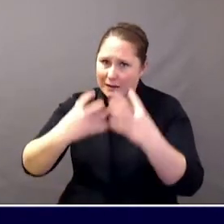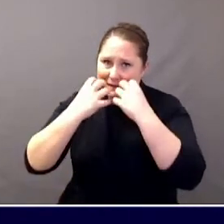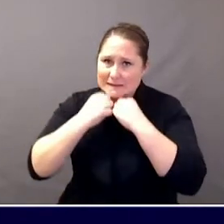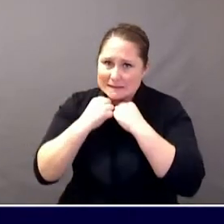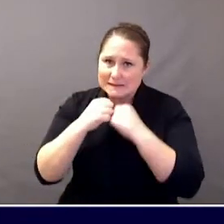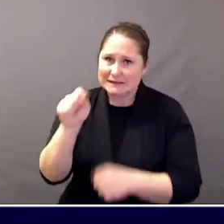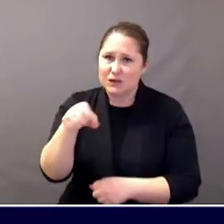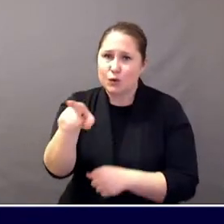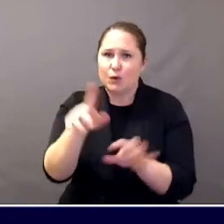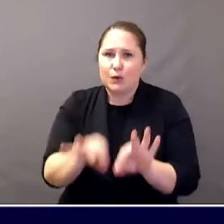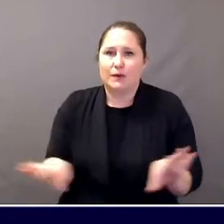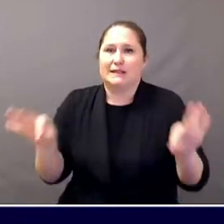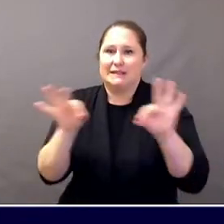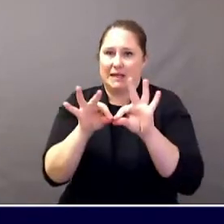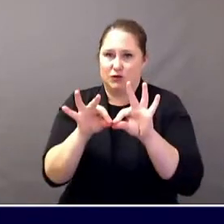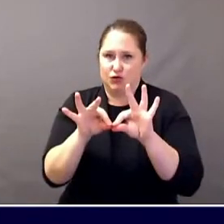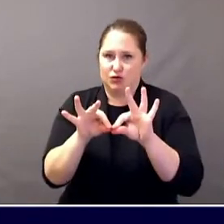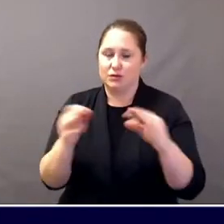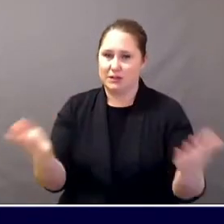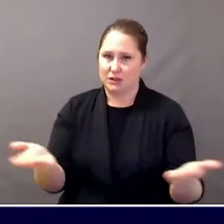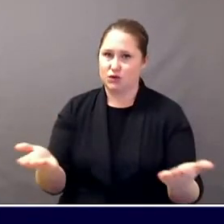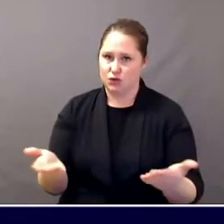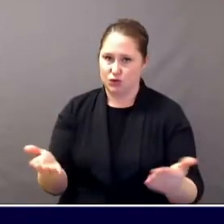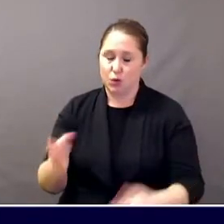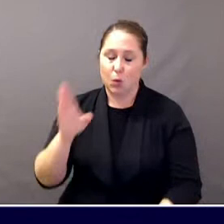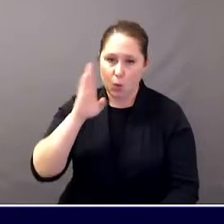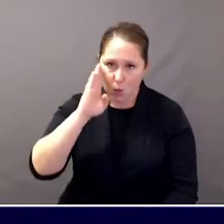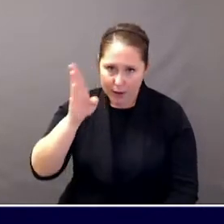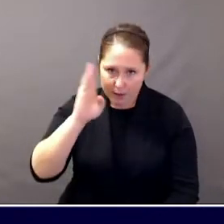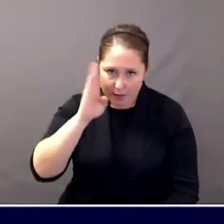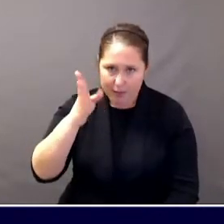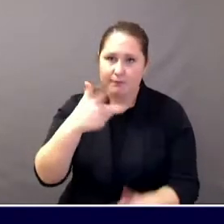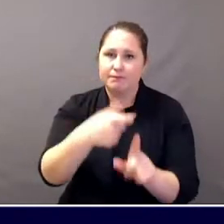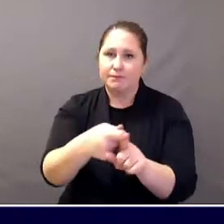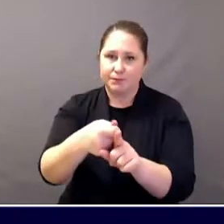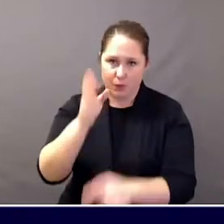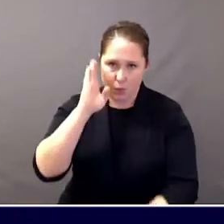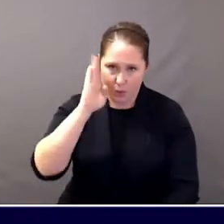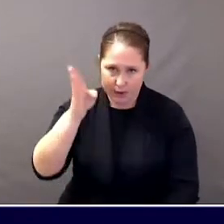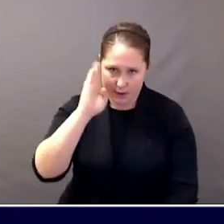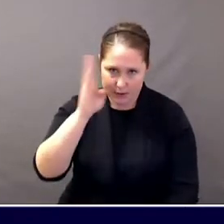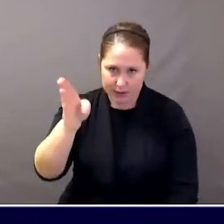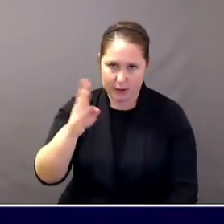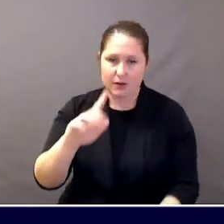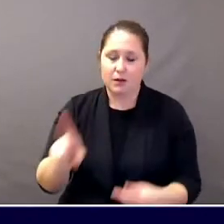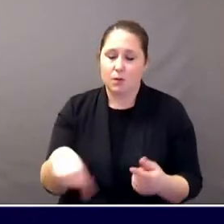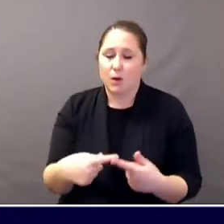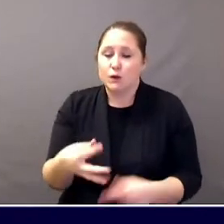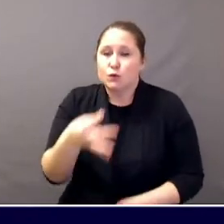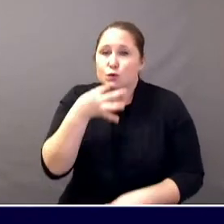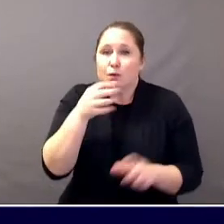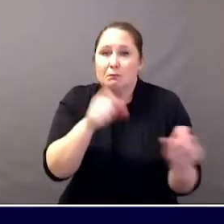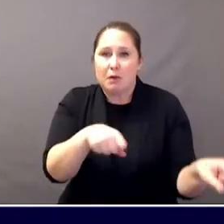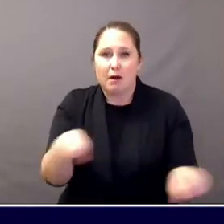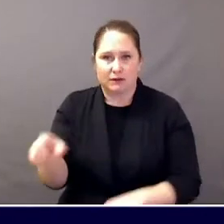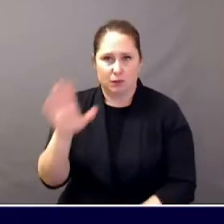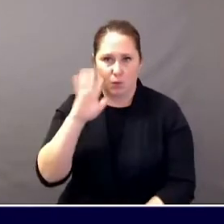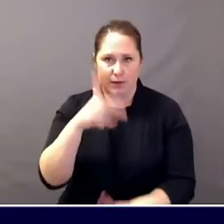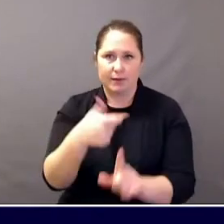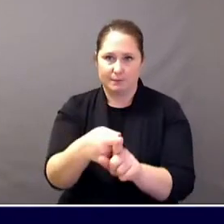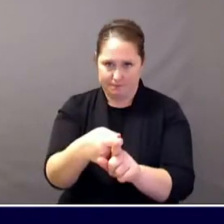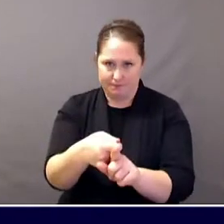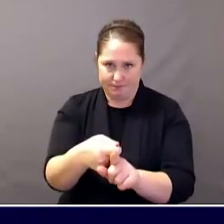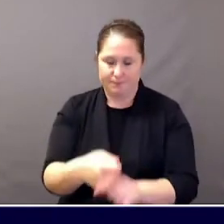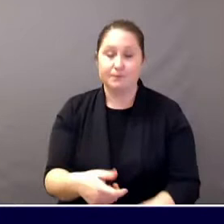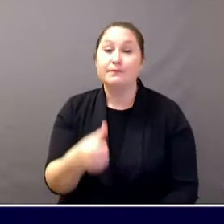are essential, and you will be vaccinated whenever, the soonest time we can do it. The message